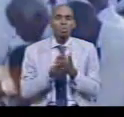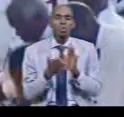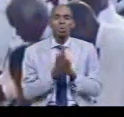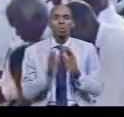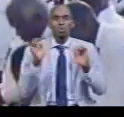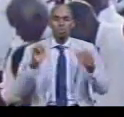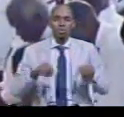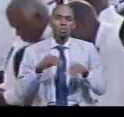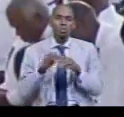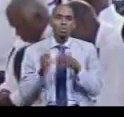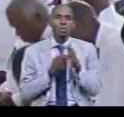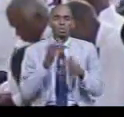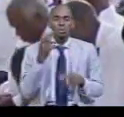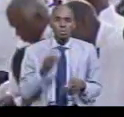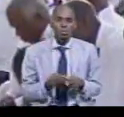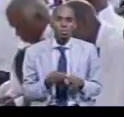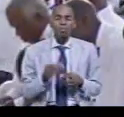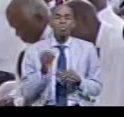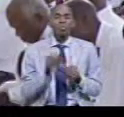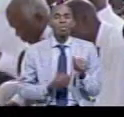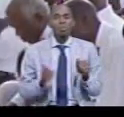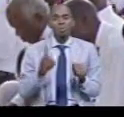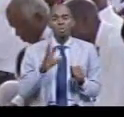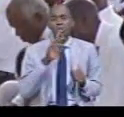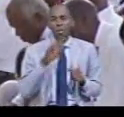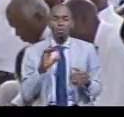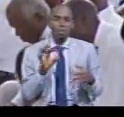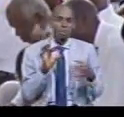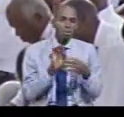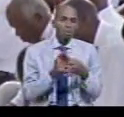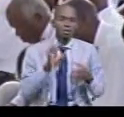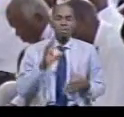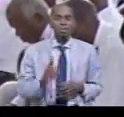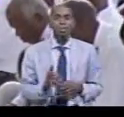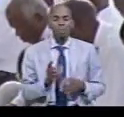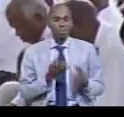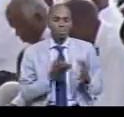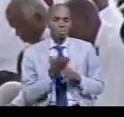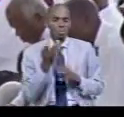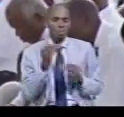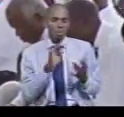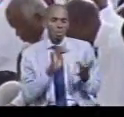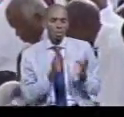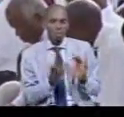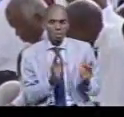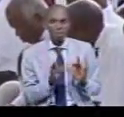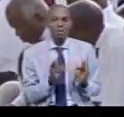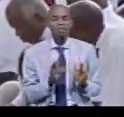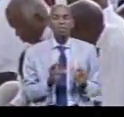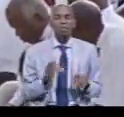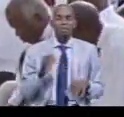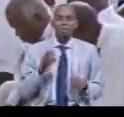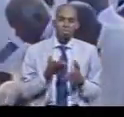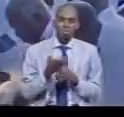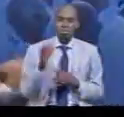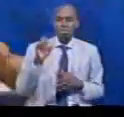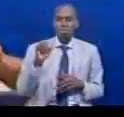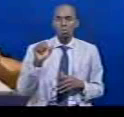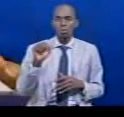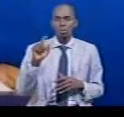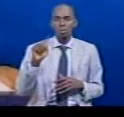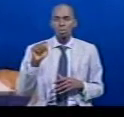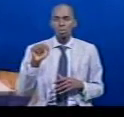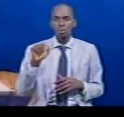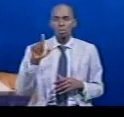world, wherever you are connected, those on satellite and those on social media, let us pray that God will turn